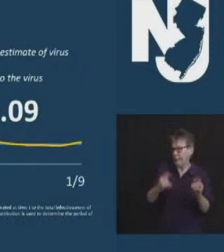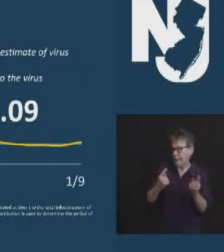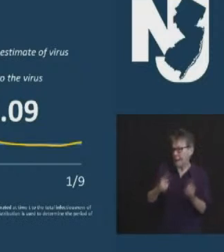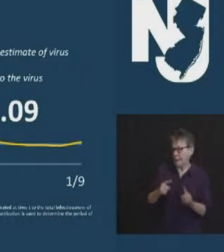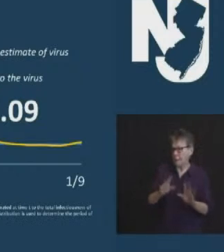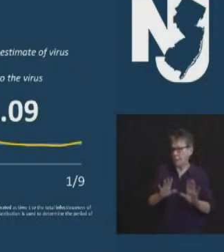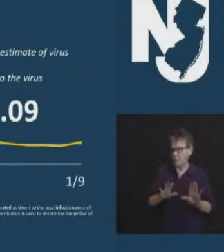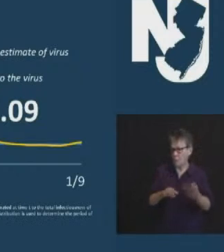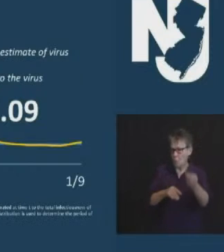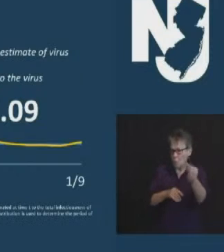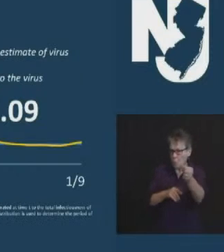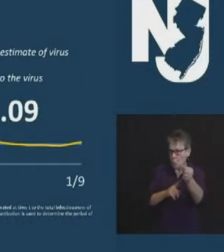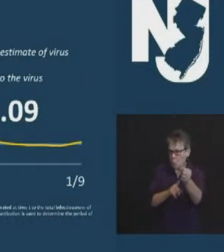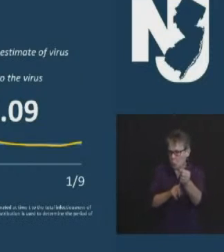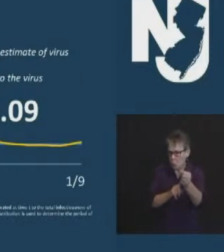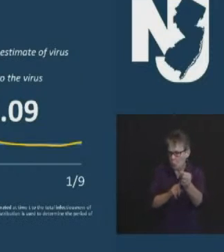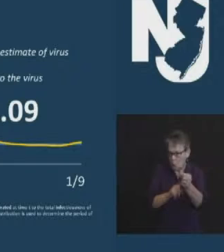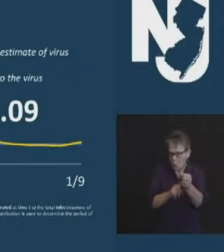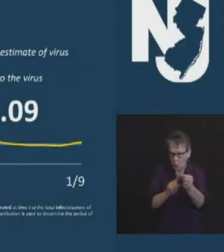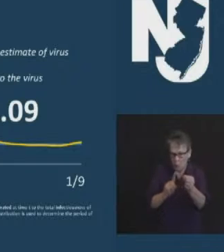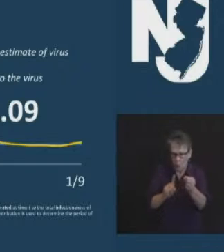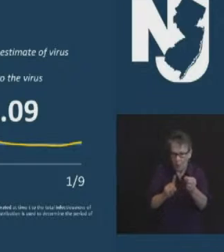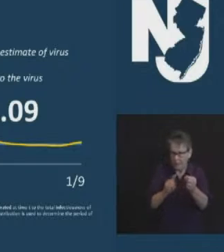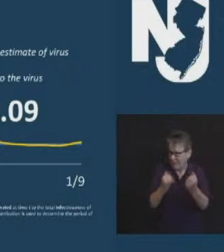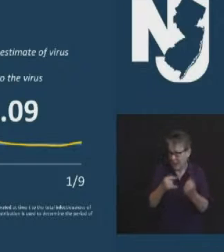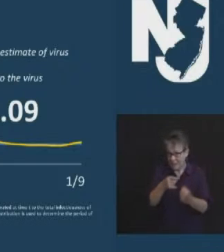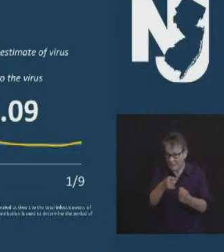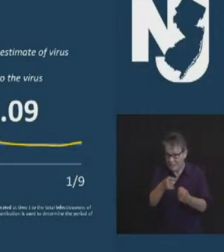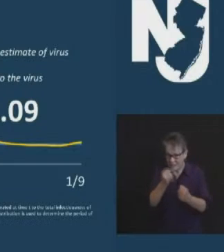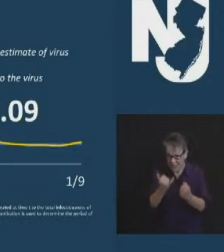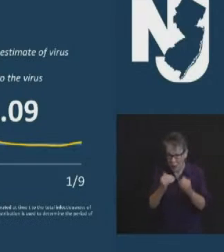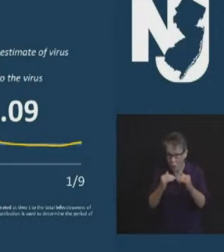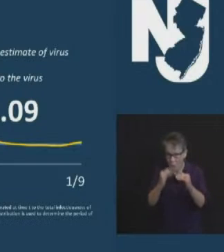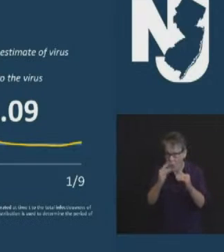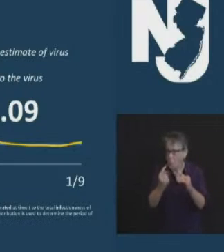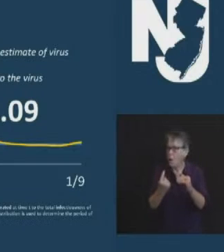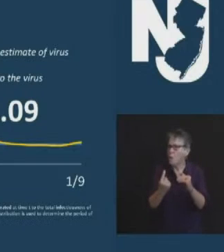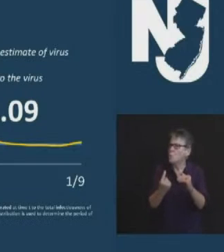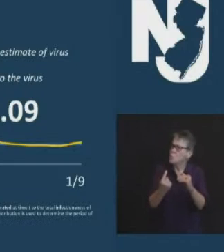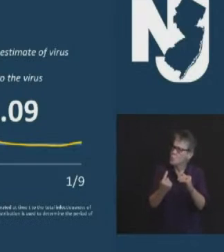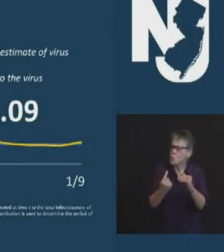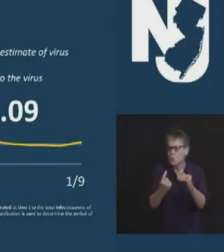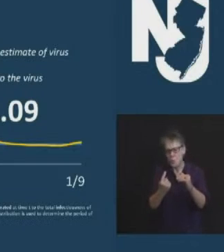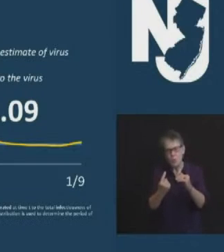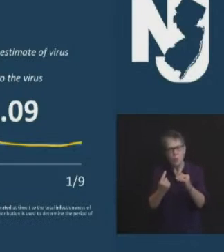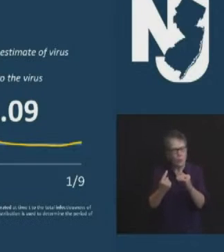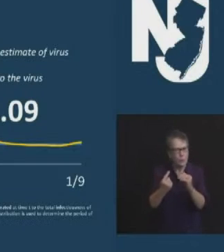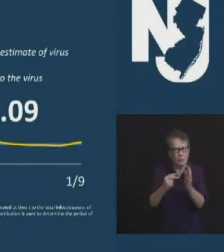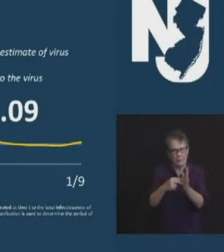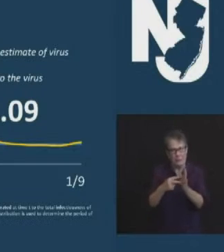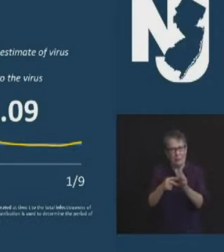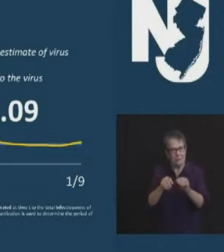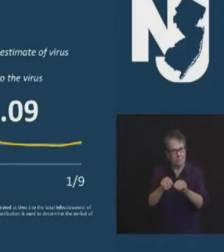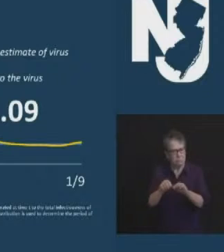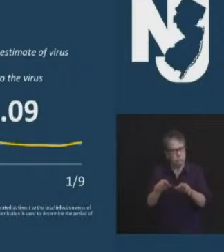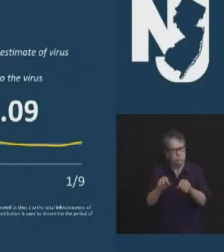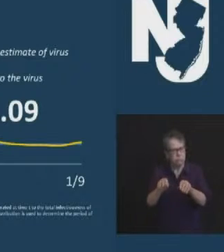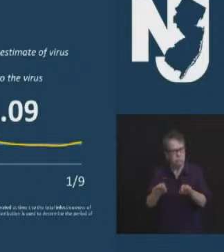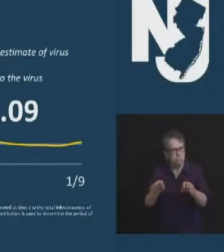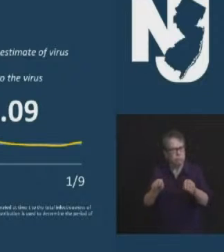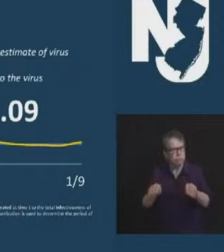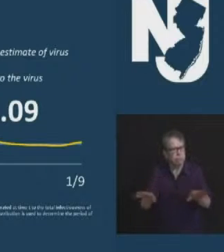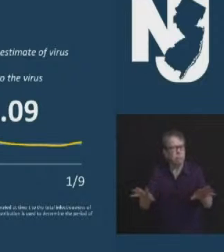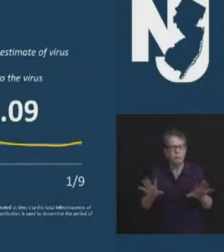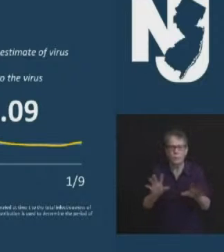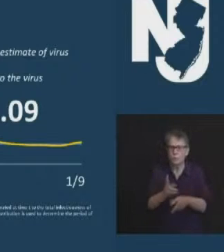again above the benchmark of 1, meaning an increasing spread of this virus. Now, if we look at our calendars, we note that it is January